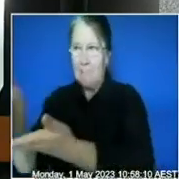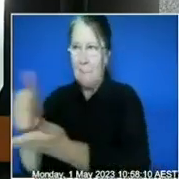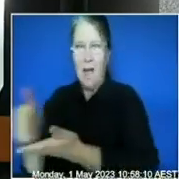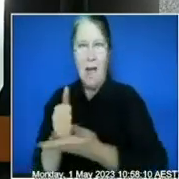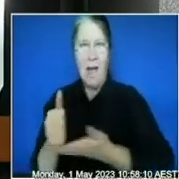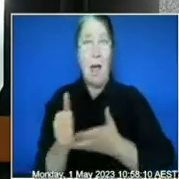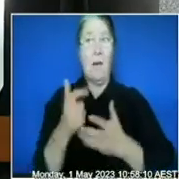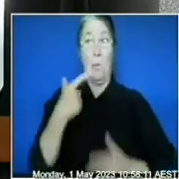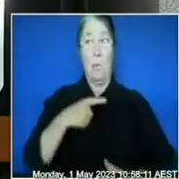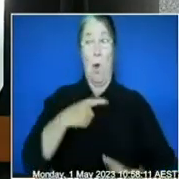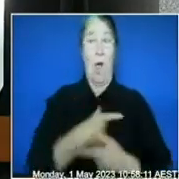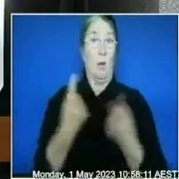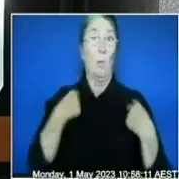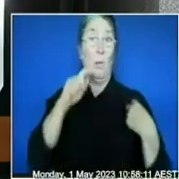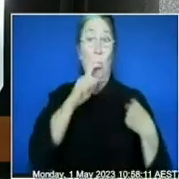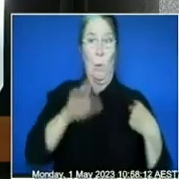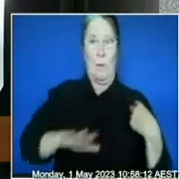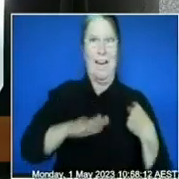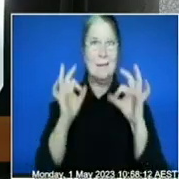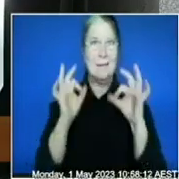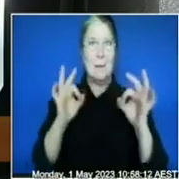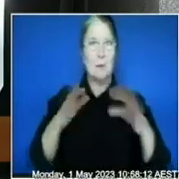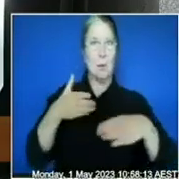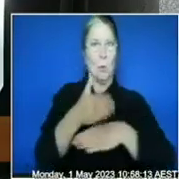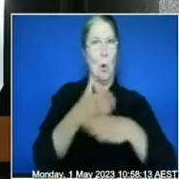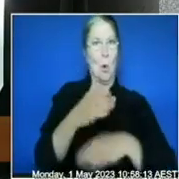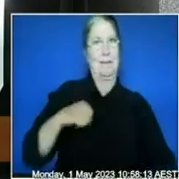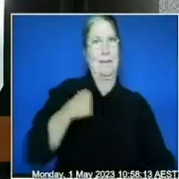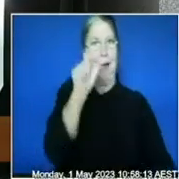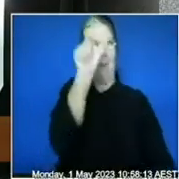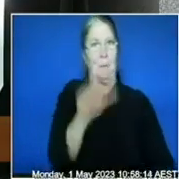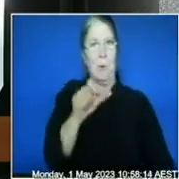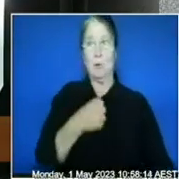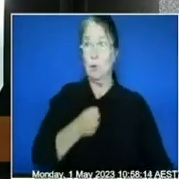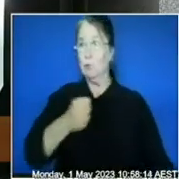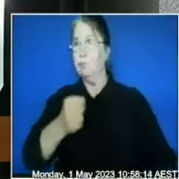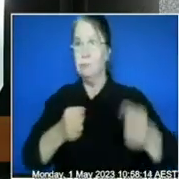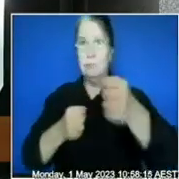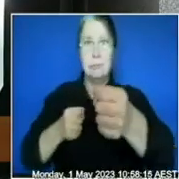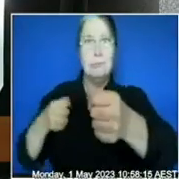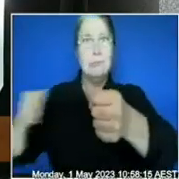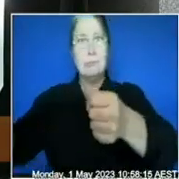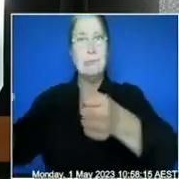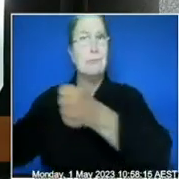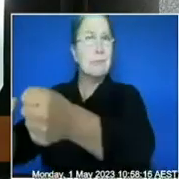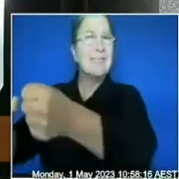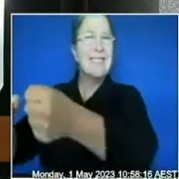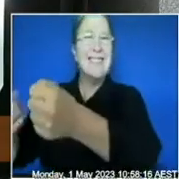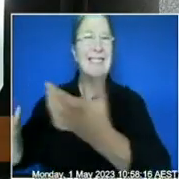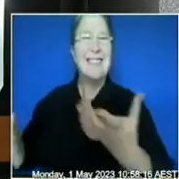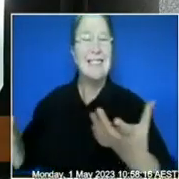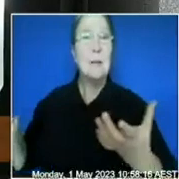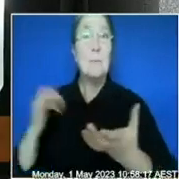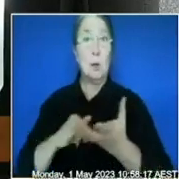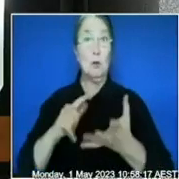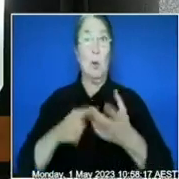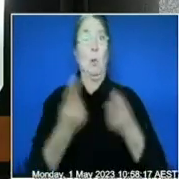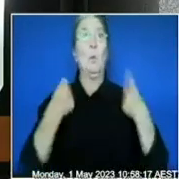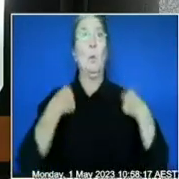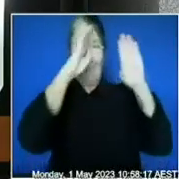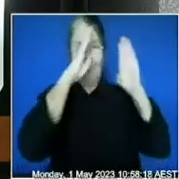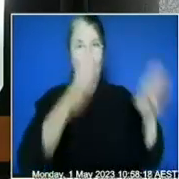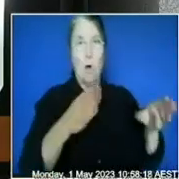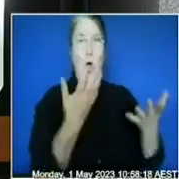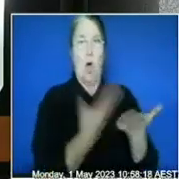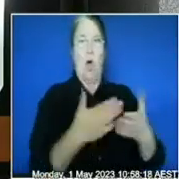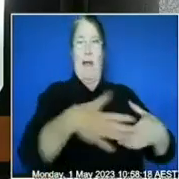areas of greatest need, which is what was recommended by the expert reference group. They said to use that offence data as the focus for where health services are